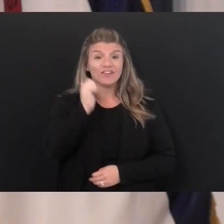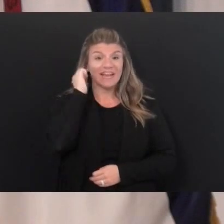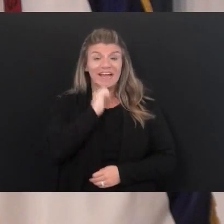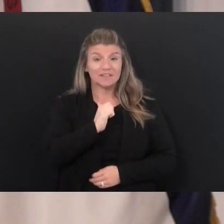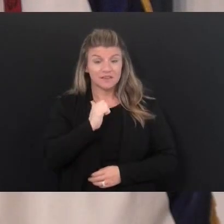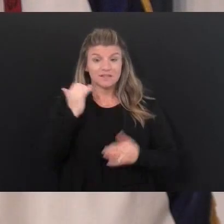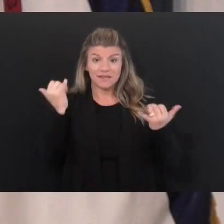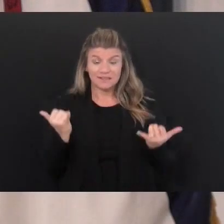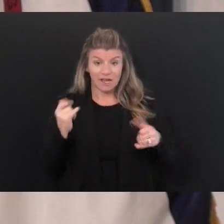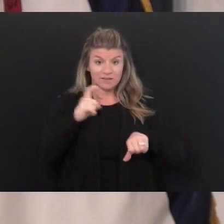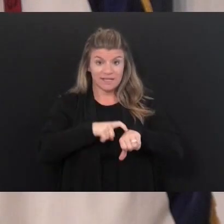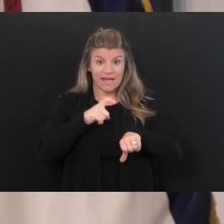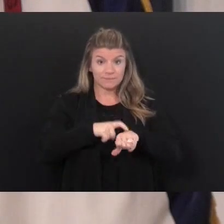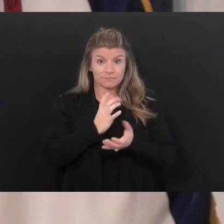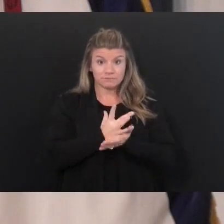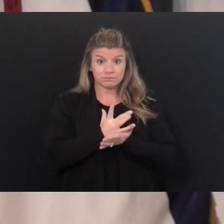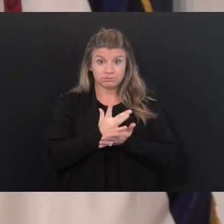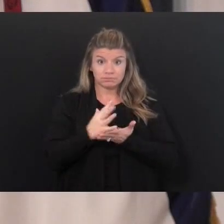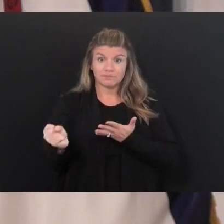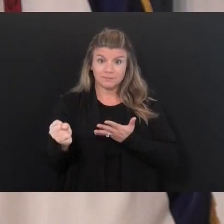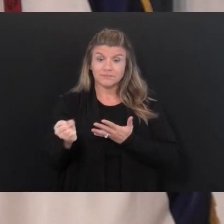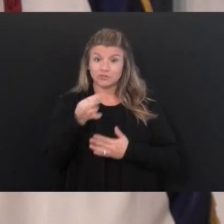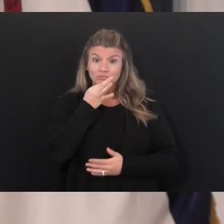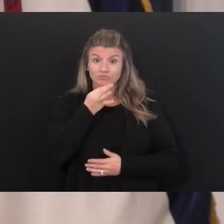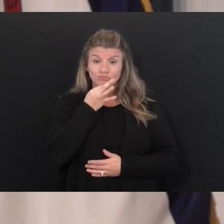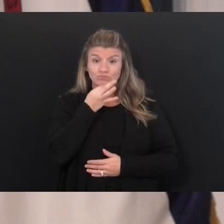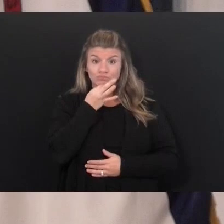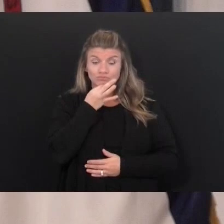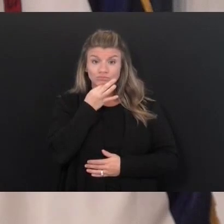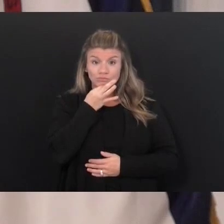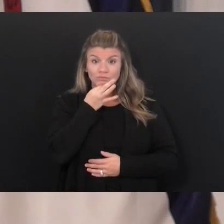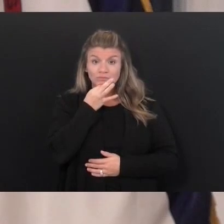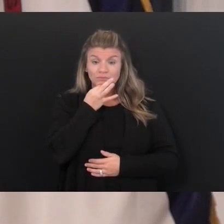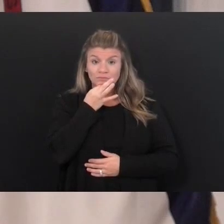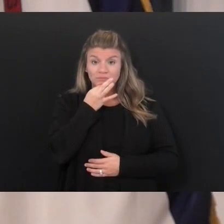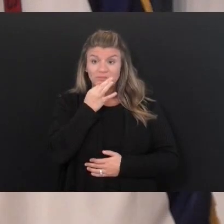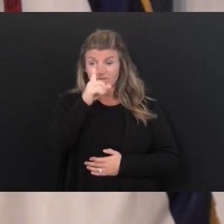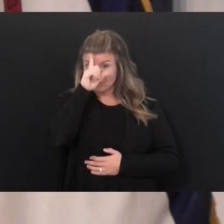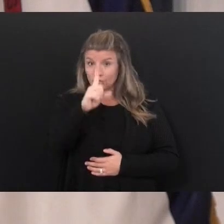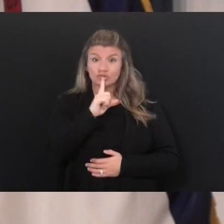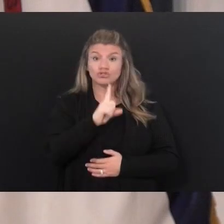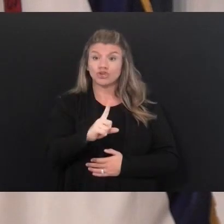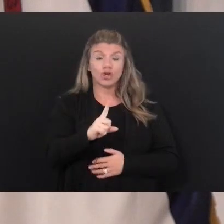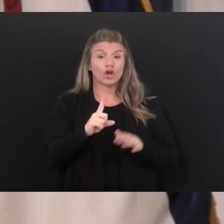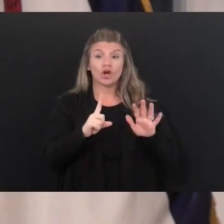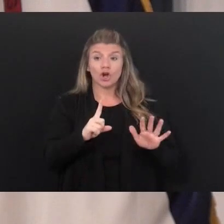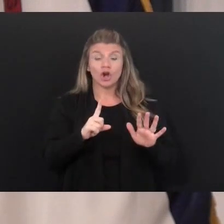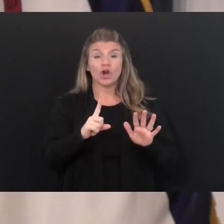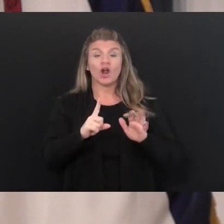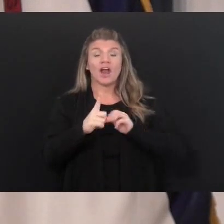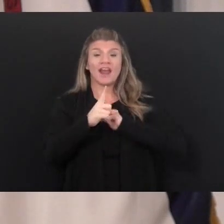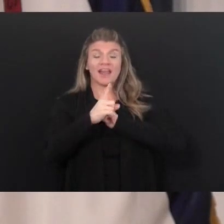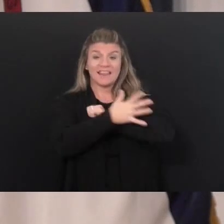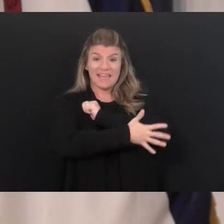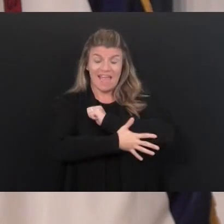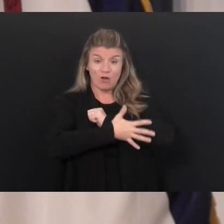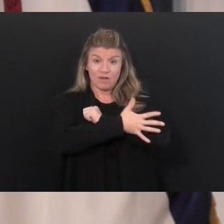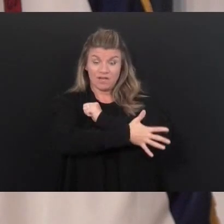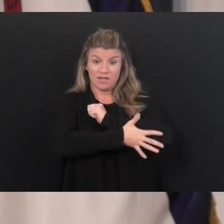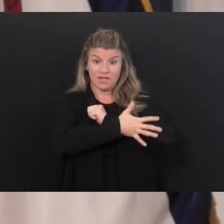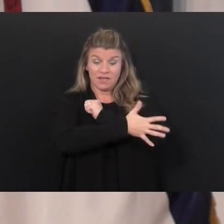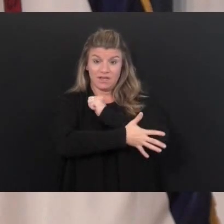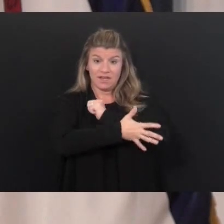of time. That's all there is to it. And absolutely, the county in our